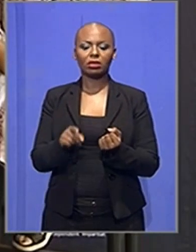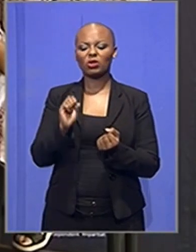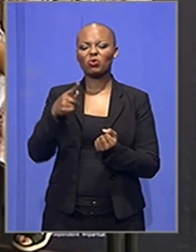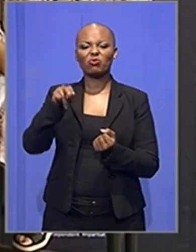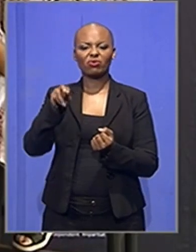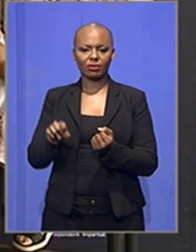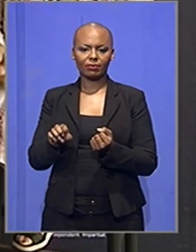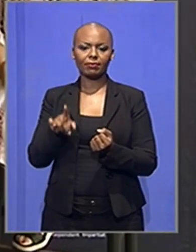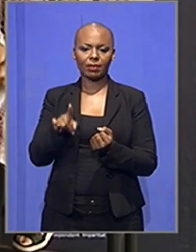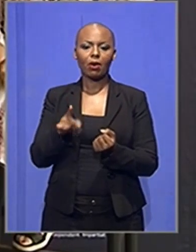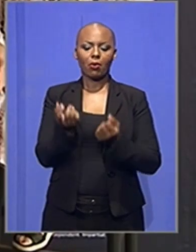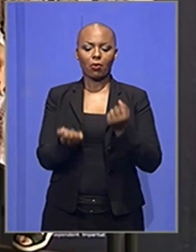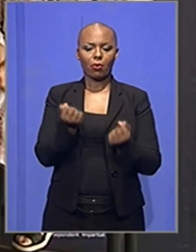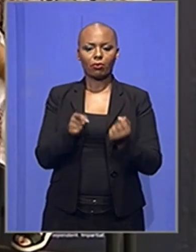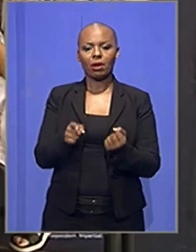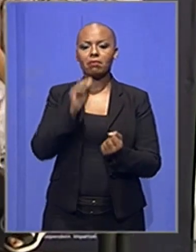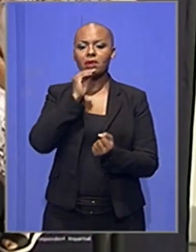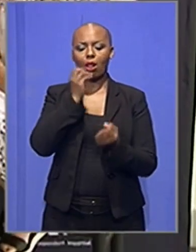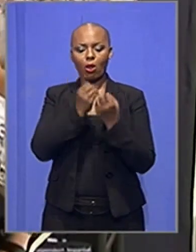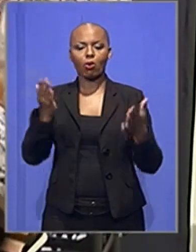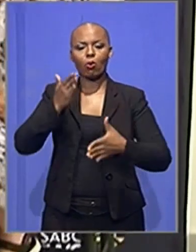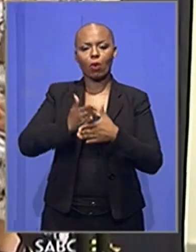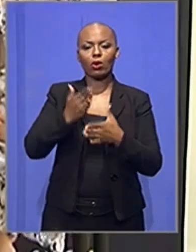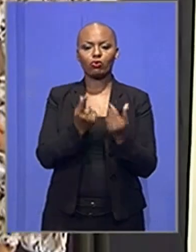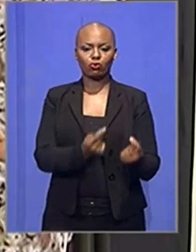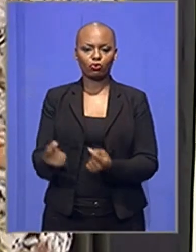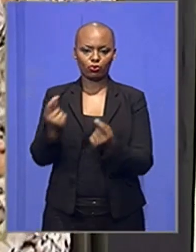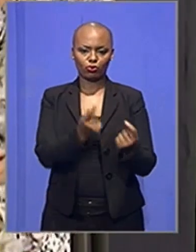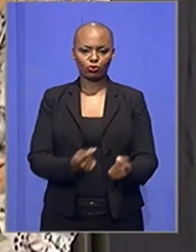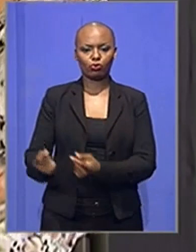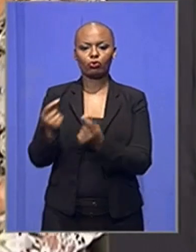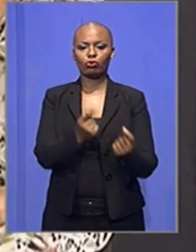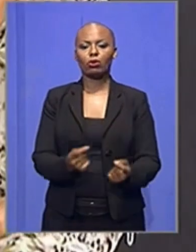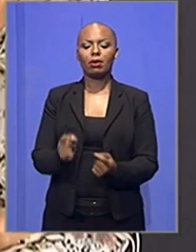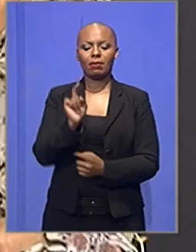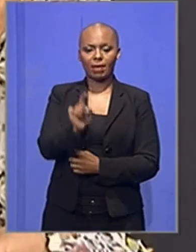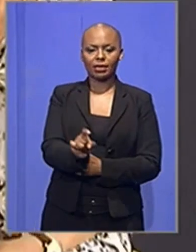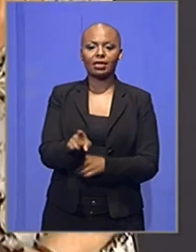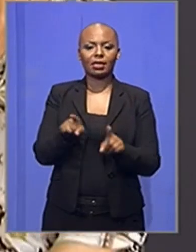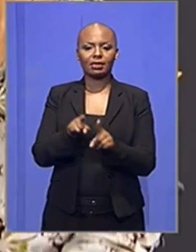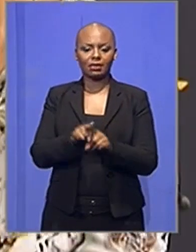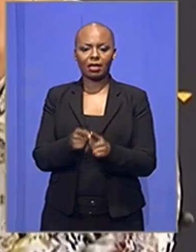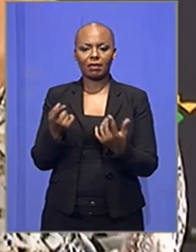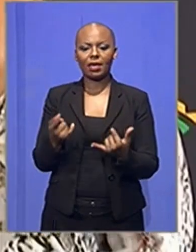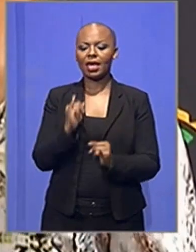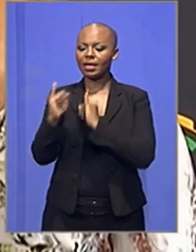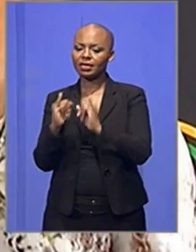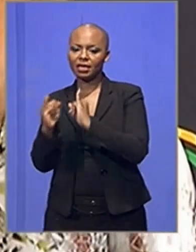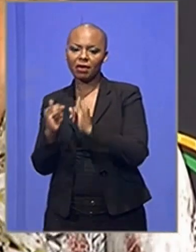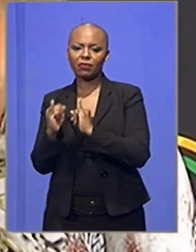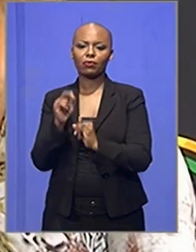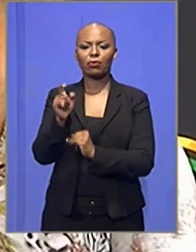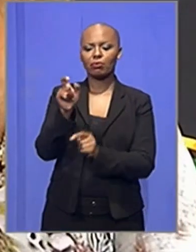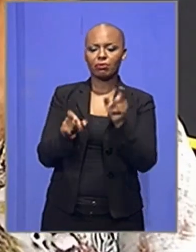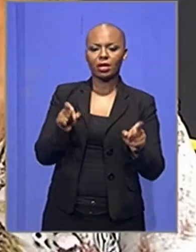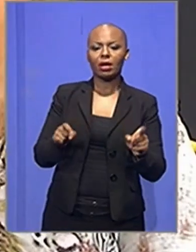there seemed like a lot of work that needed to be done. And certainly in more recent interviews, candidates speak much